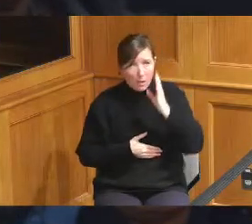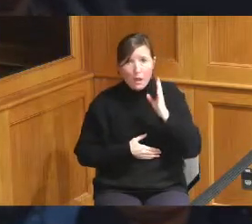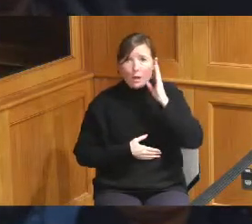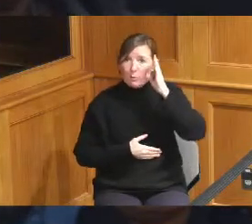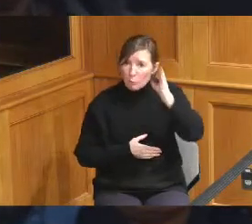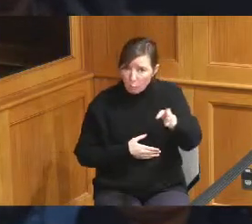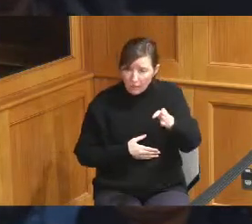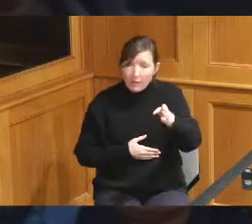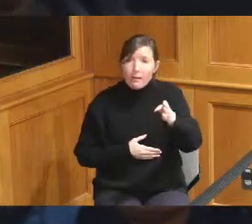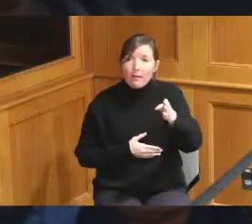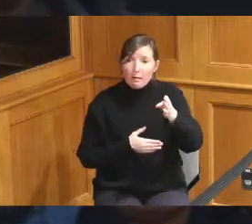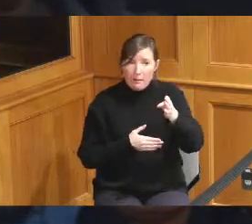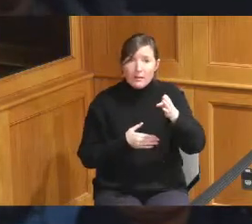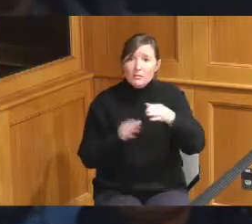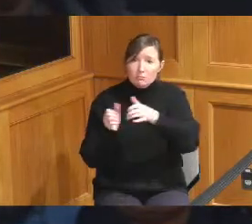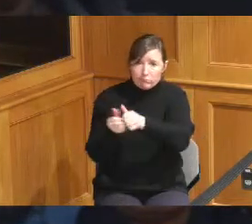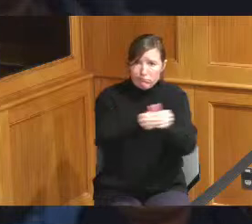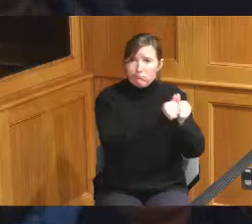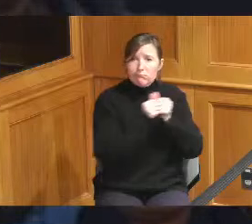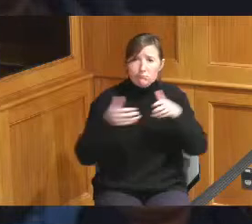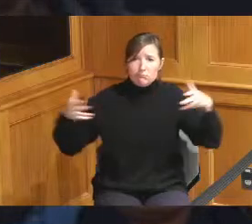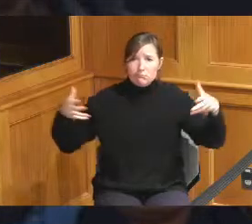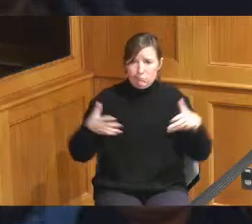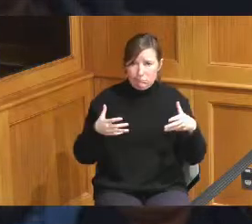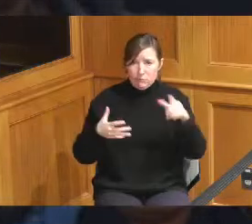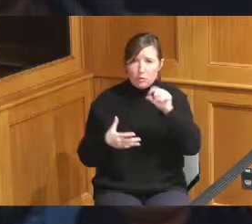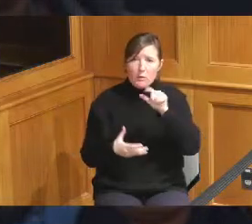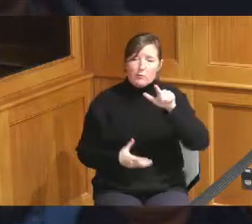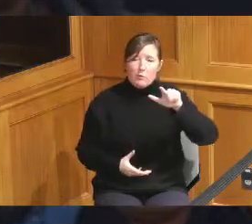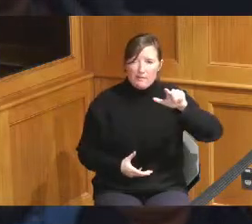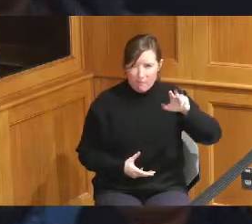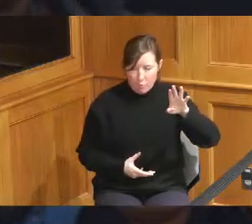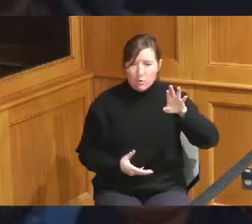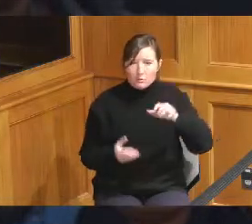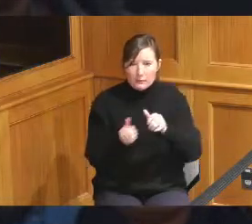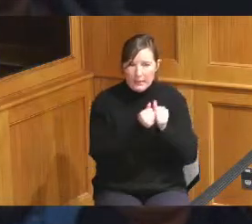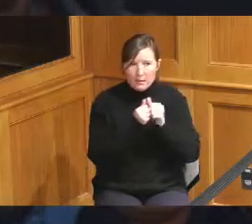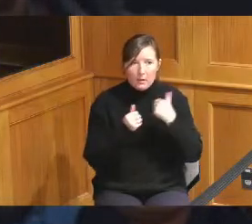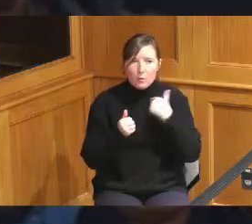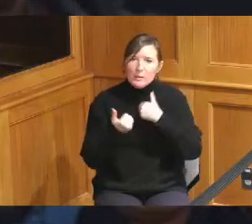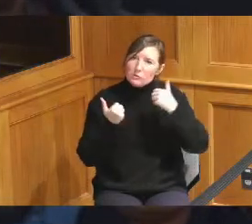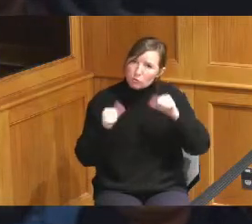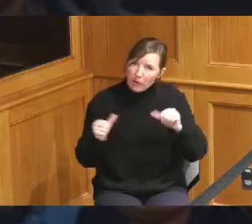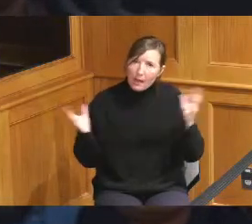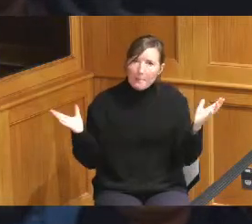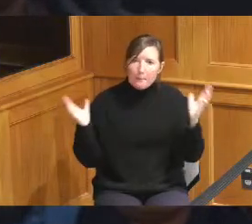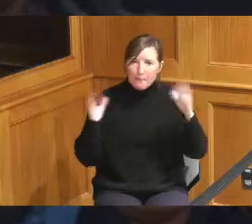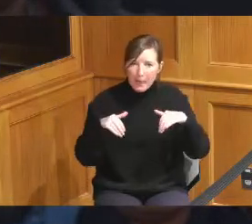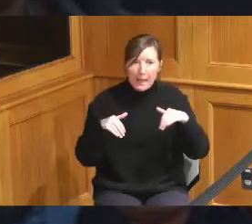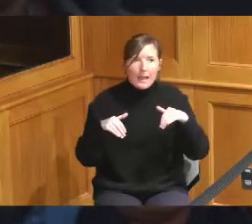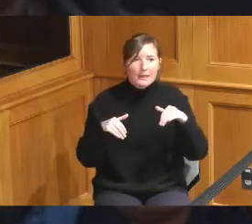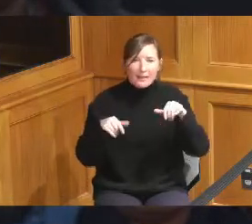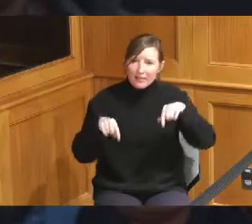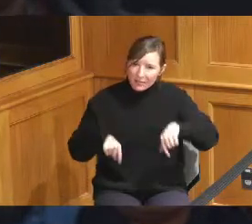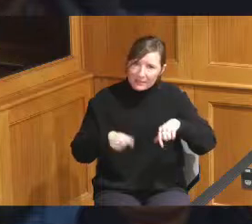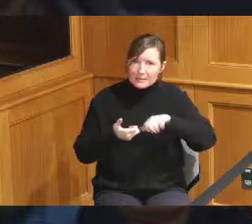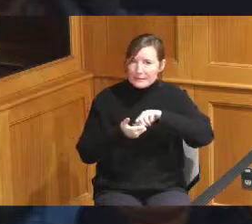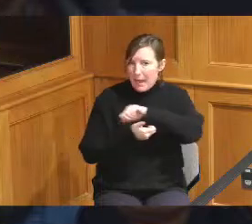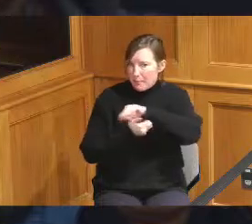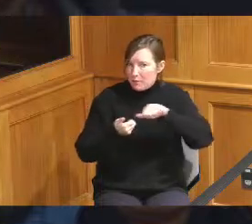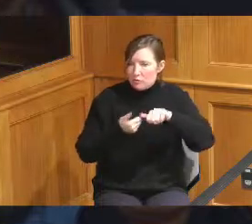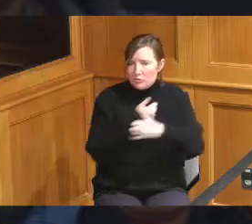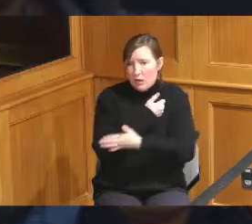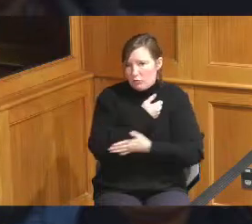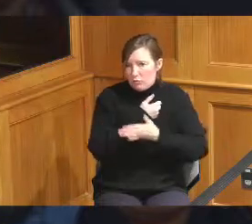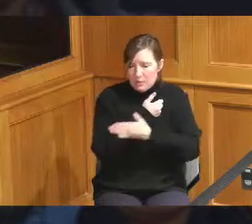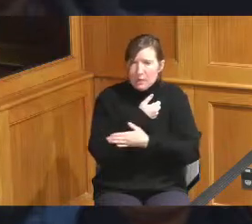will bring us together in 2024 as we try to bring back this damaged country. We need to